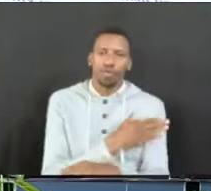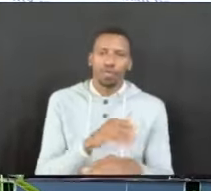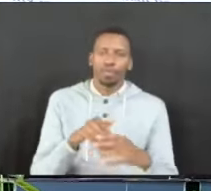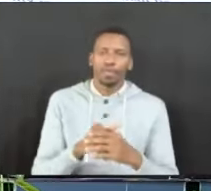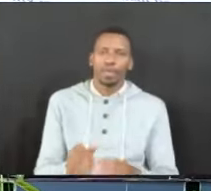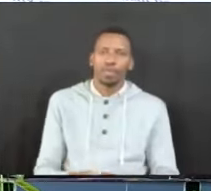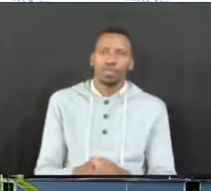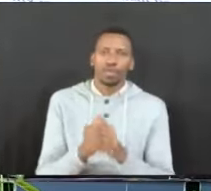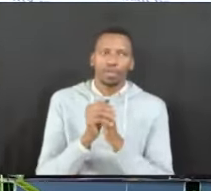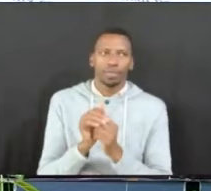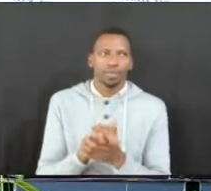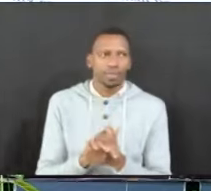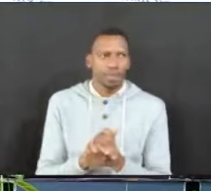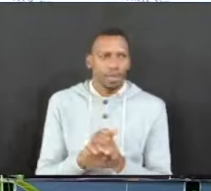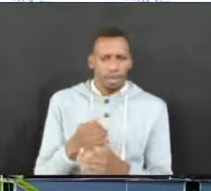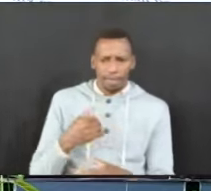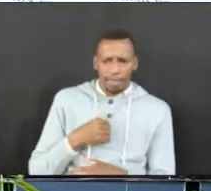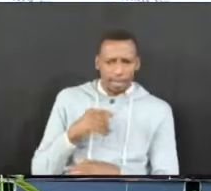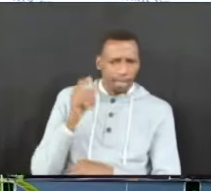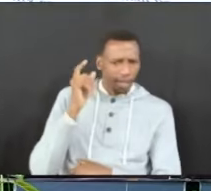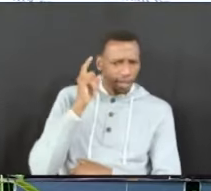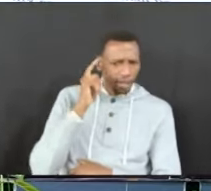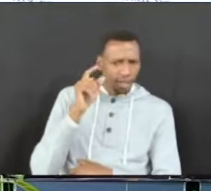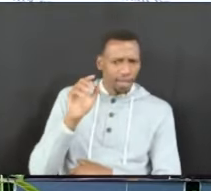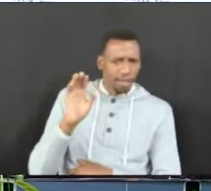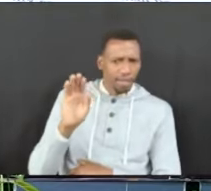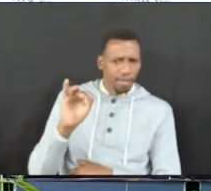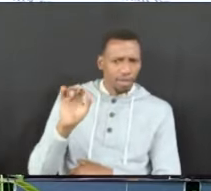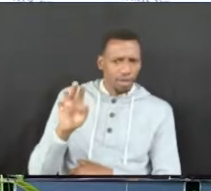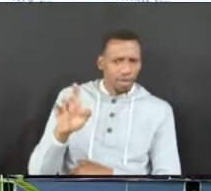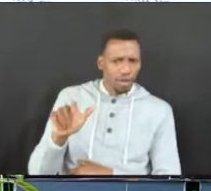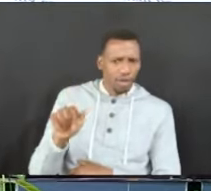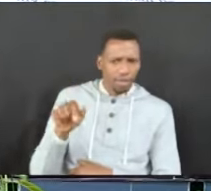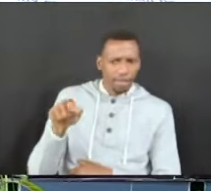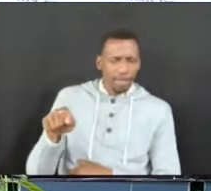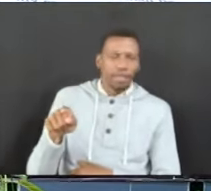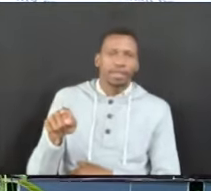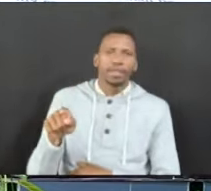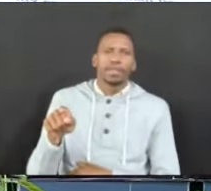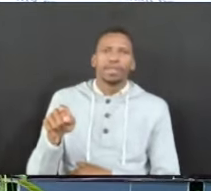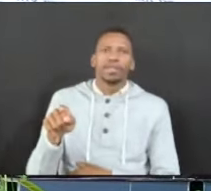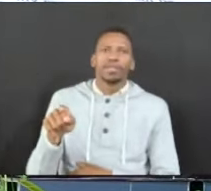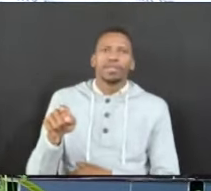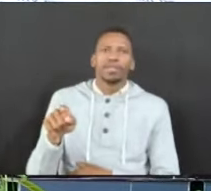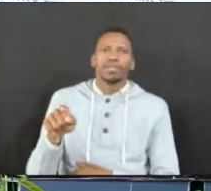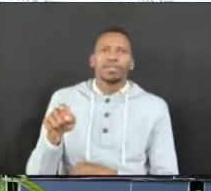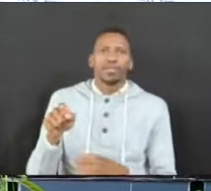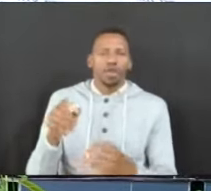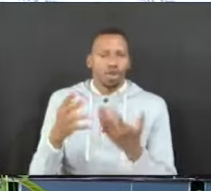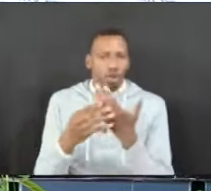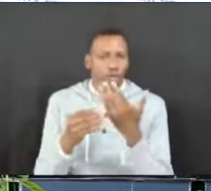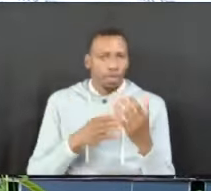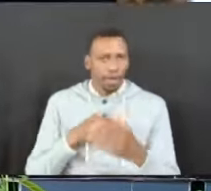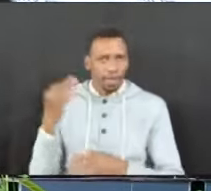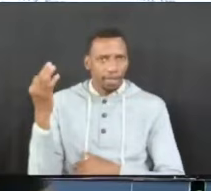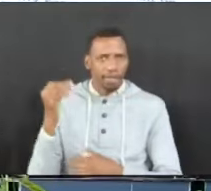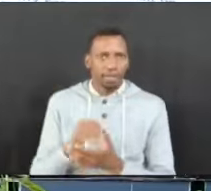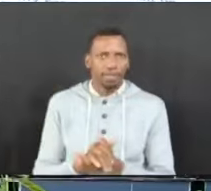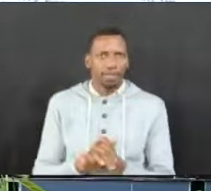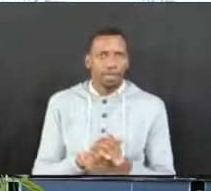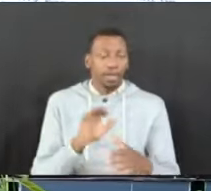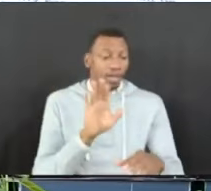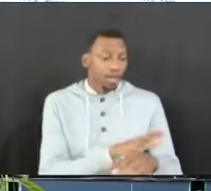to Beulah, and it's like you copied my sermon. You spoke about the songs of Moses, the songs of